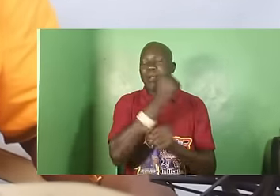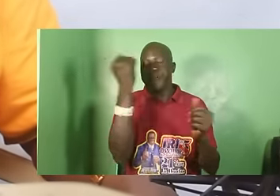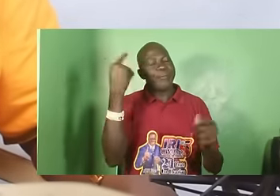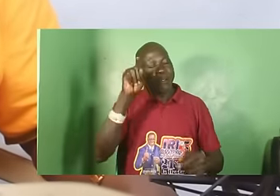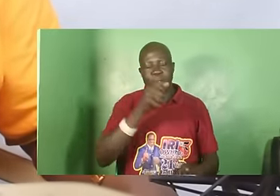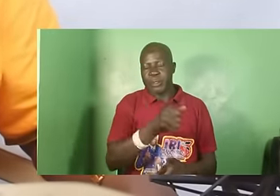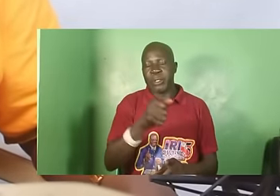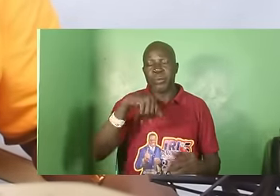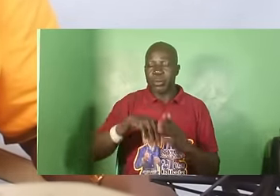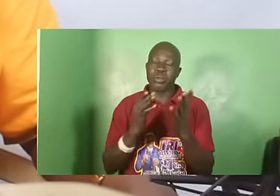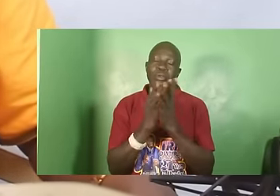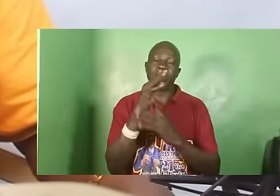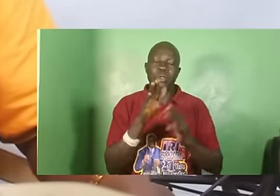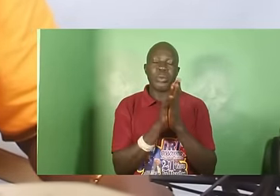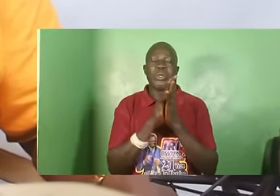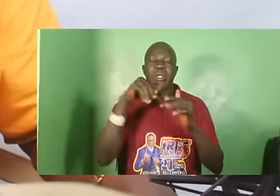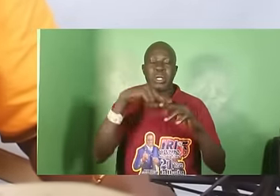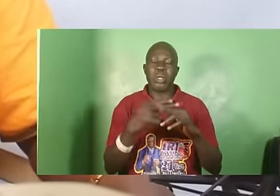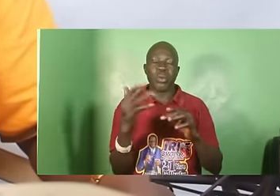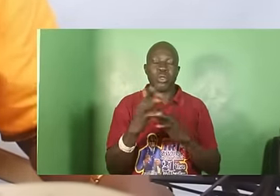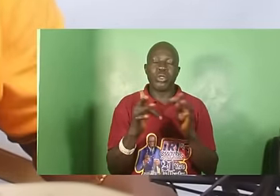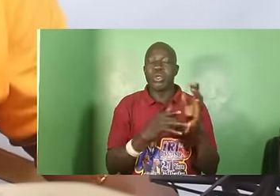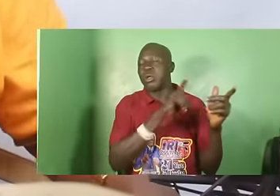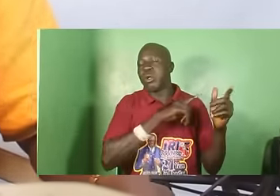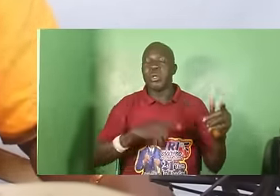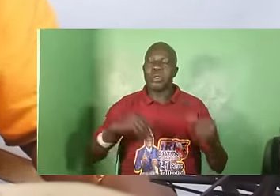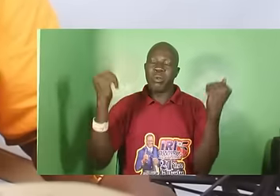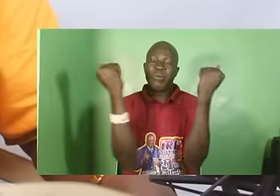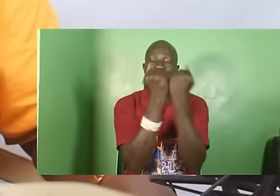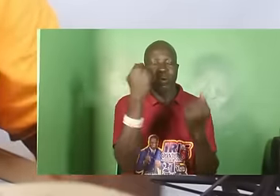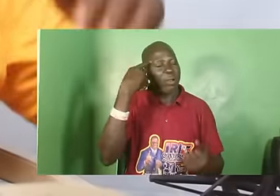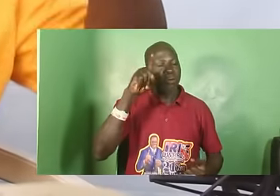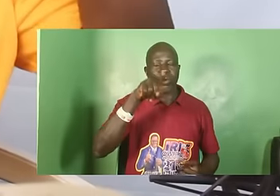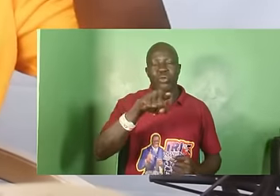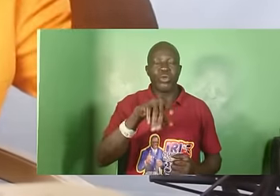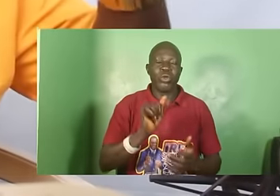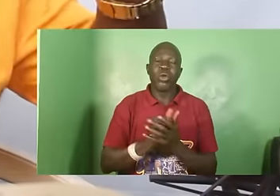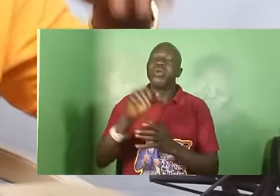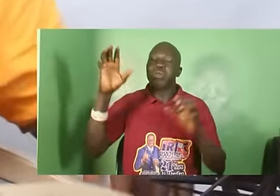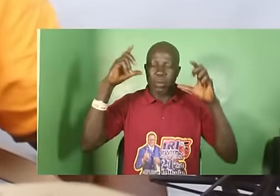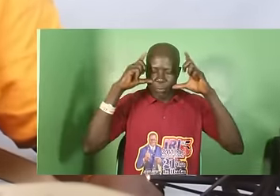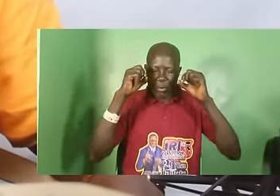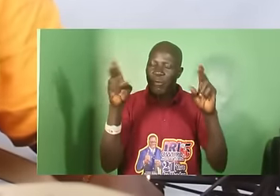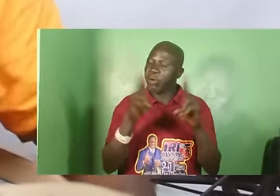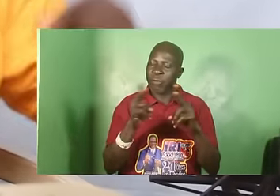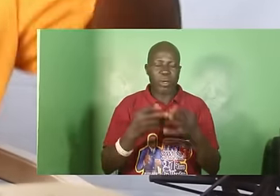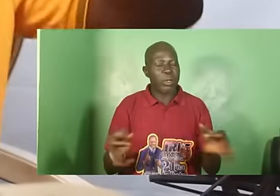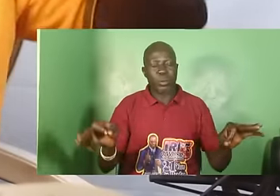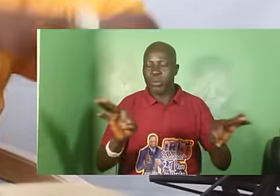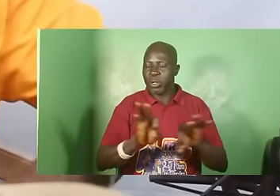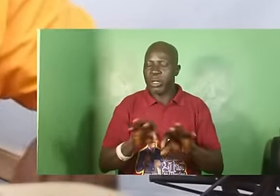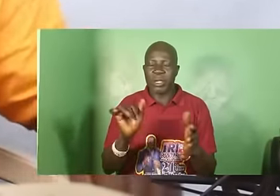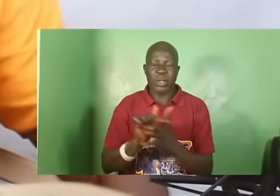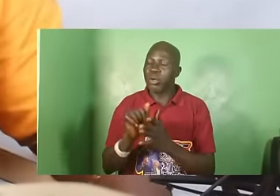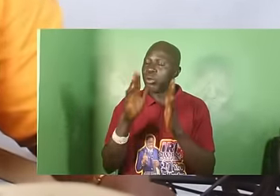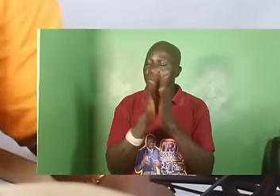for yourself. Dura. In prayer. Loruko Jesu. In the name of Jesus. Oro ma ja fun. Photo yes, pataki. That photograph is very